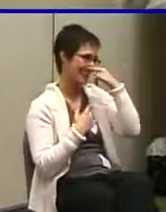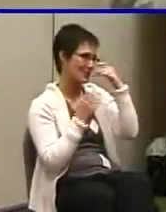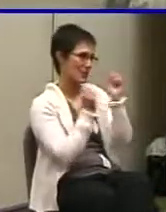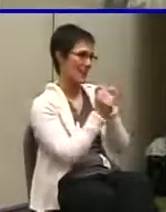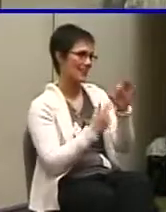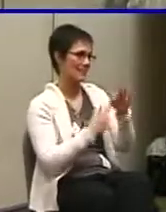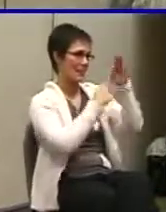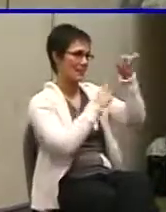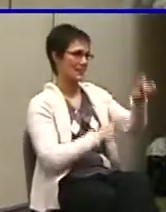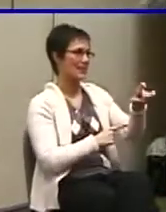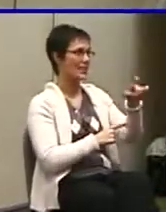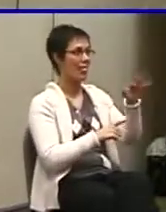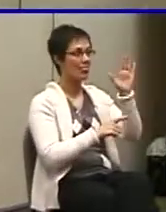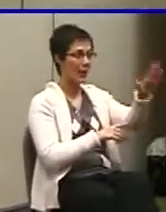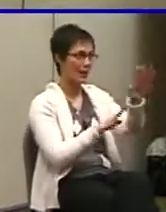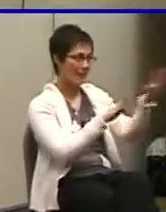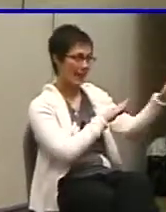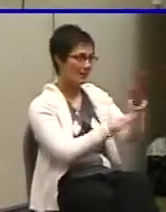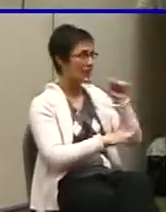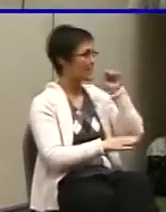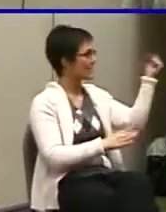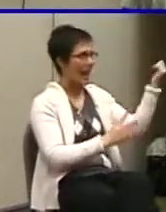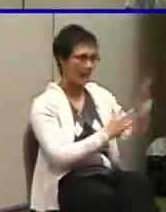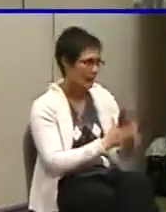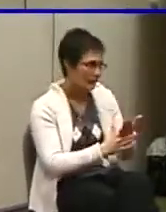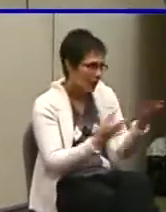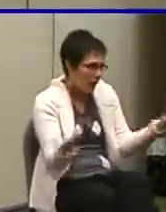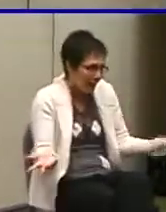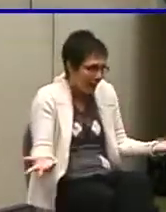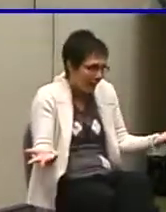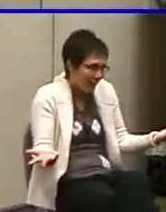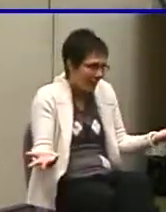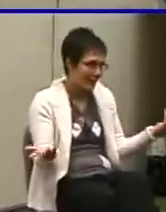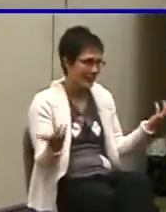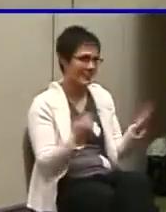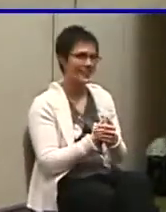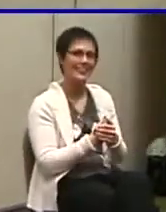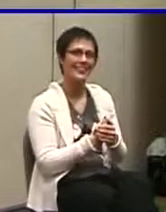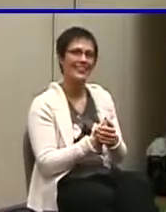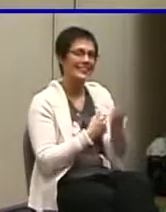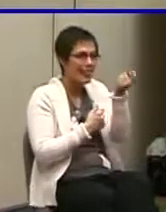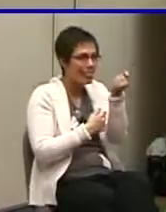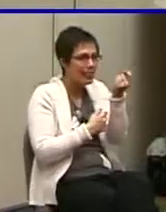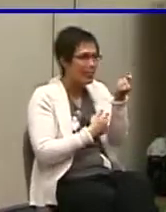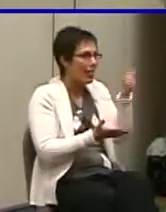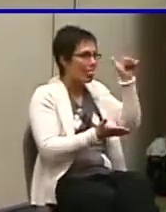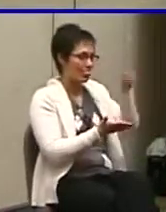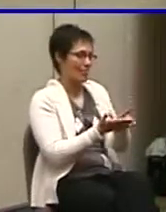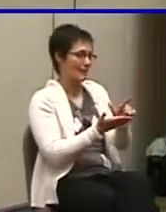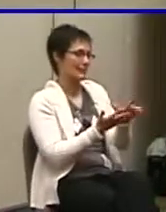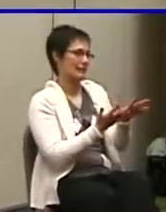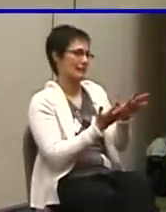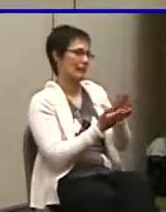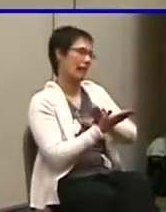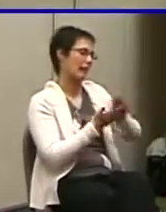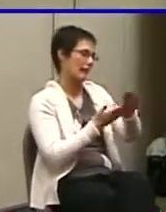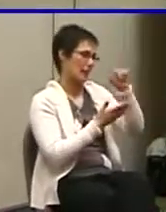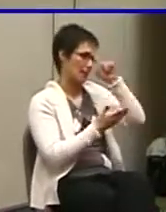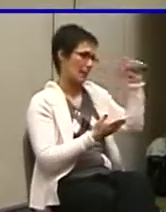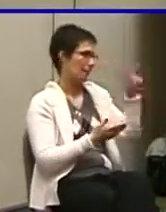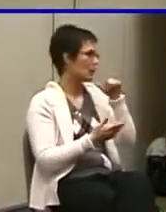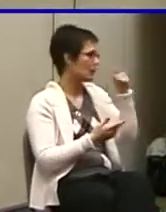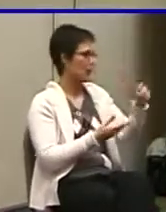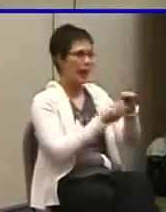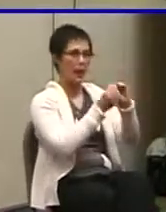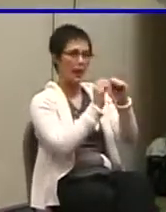of others? Okay? So now the issue, that's a little less clean because there's not like a number or